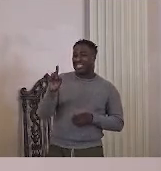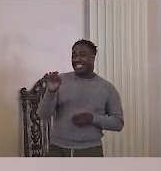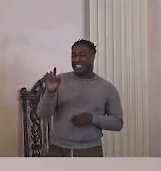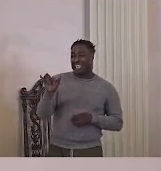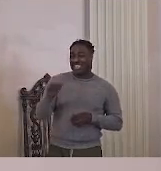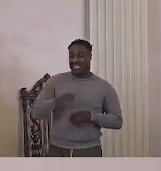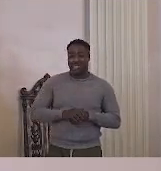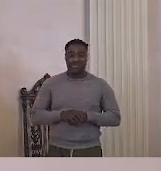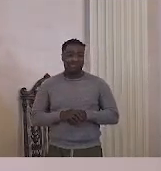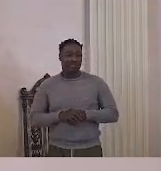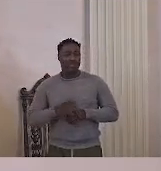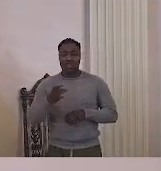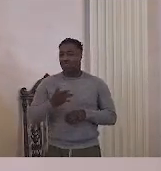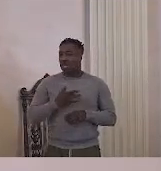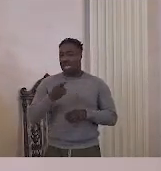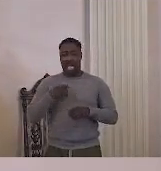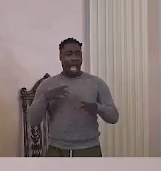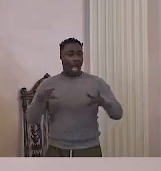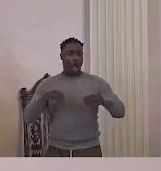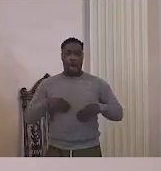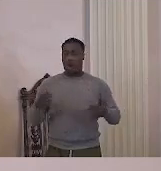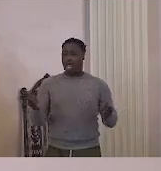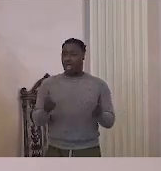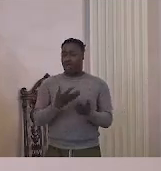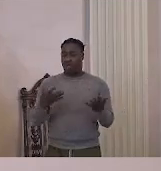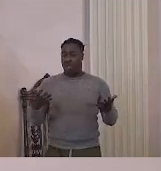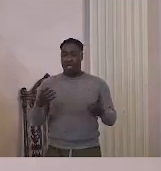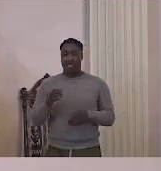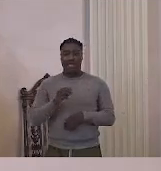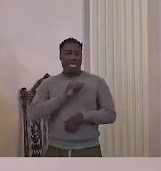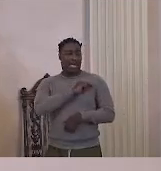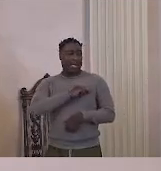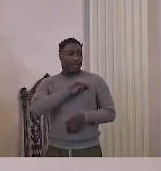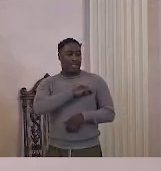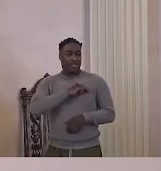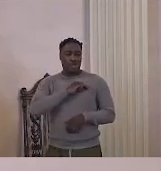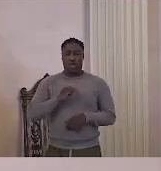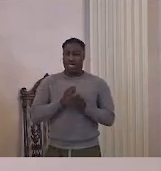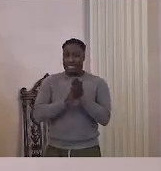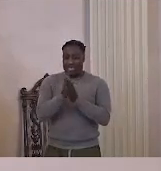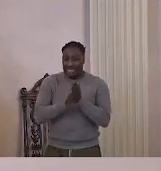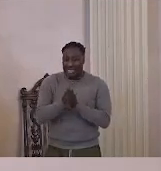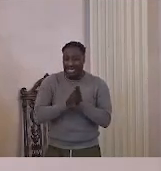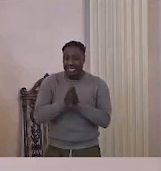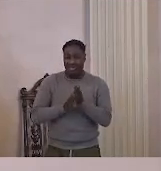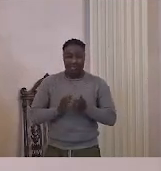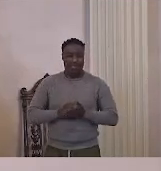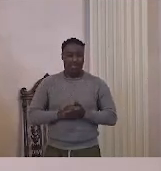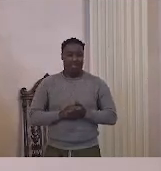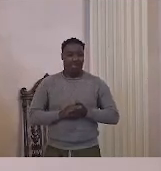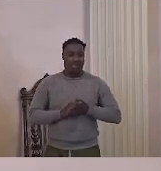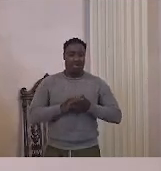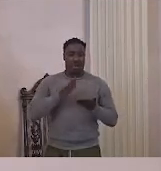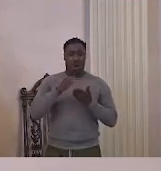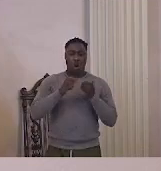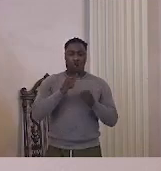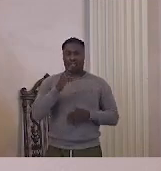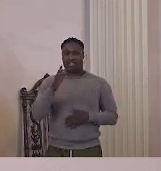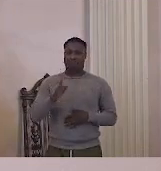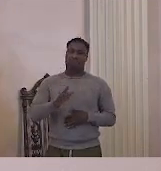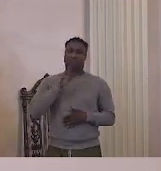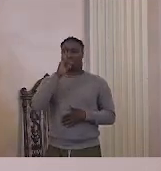colonial entitlement, missionary zeal, all the elite forms